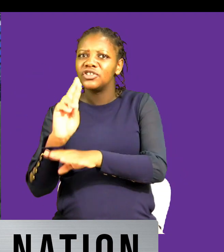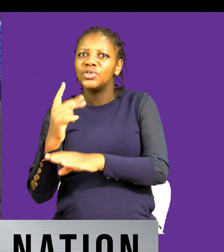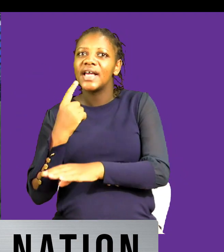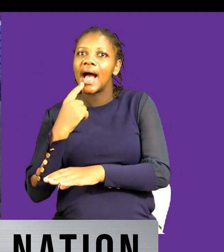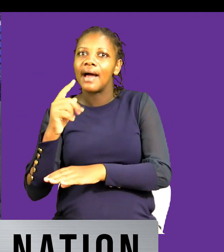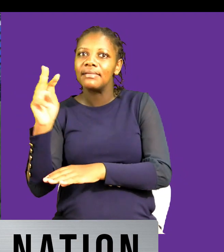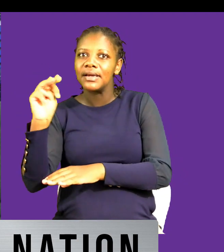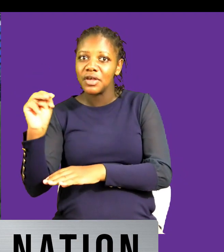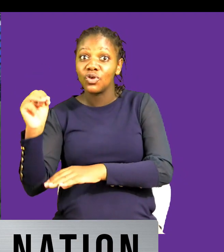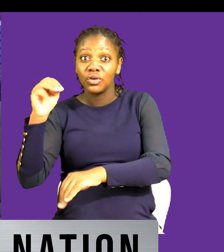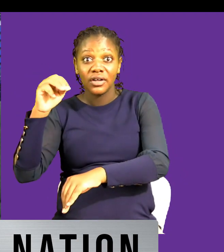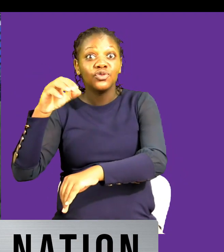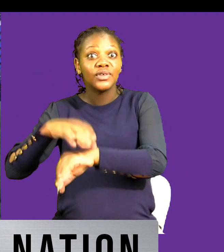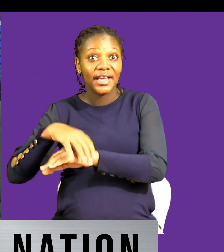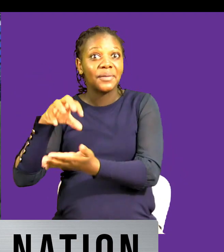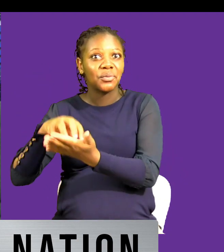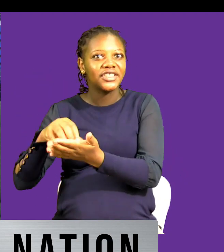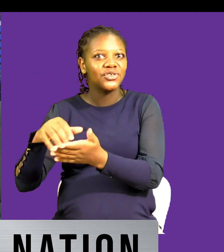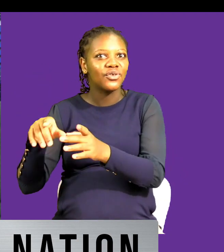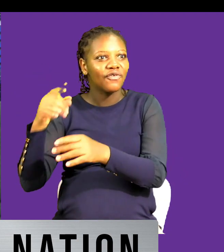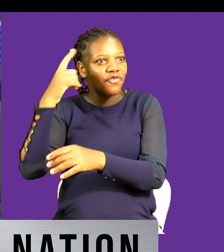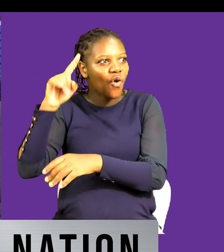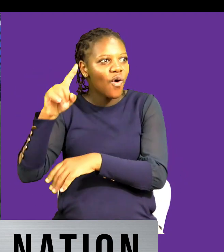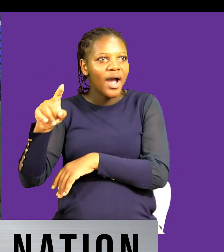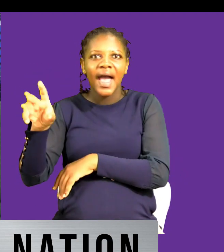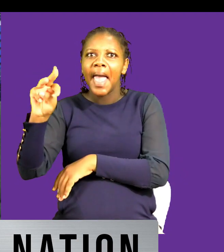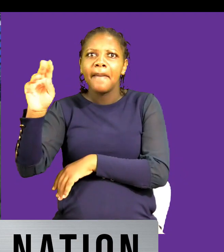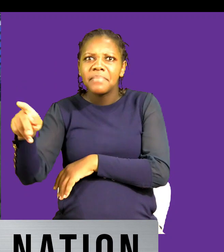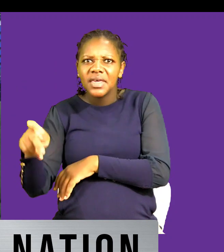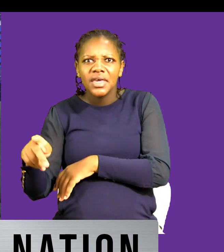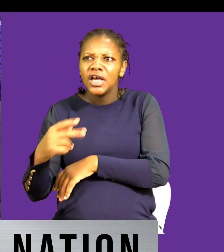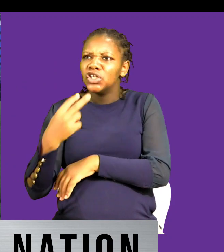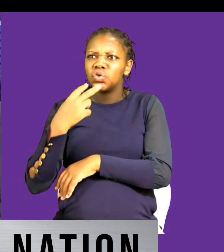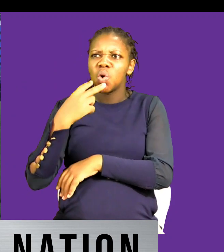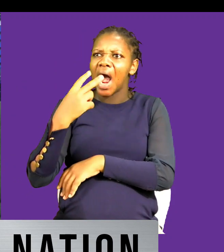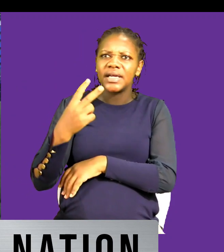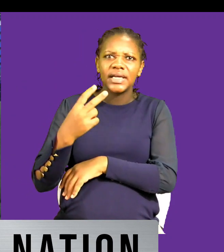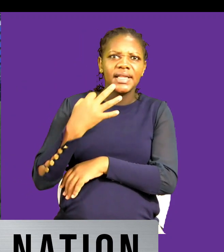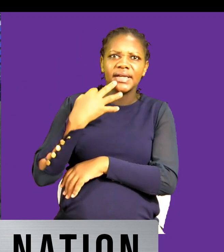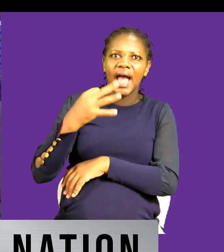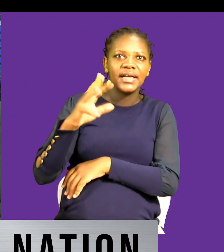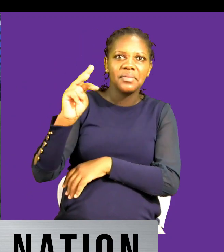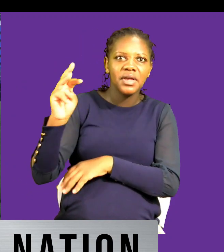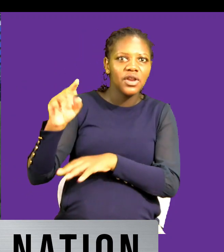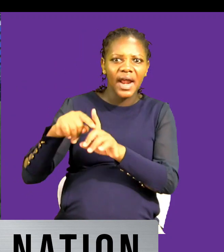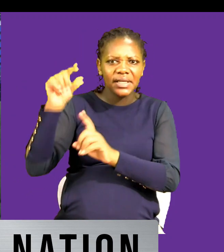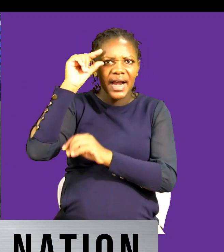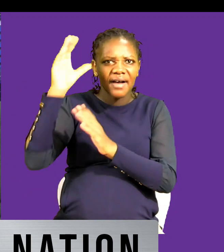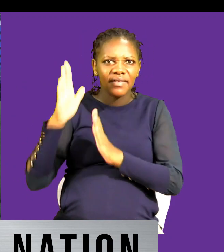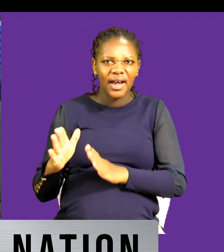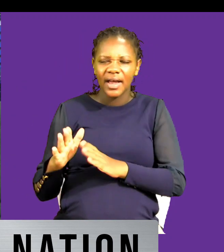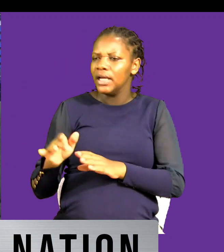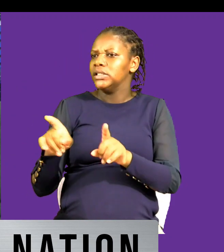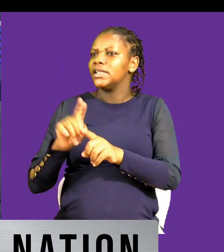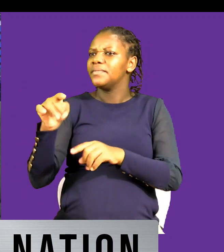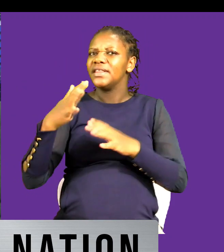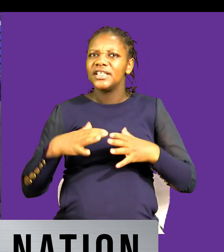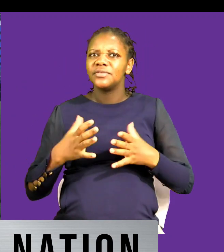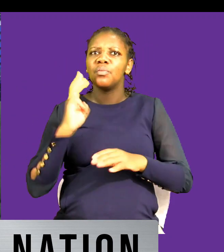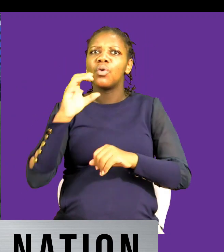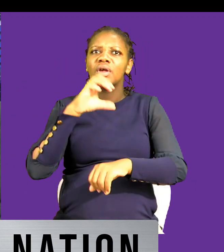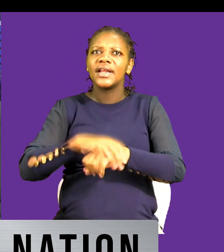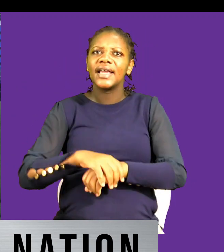elected as a member of parliament, Jonah. Right. 200, 300 million as a governor, Jonah. These guys are going to earn less than